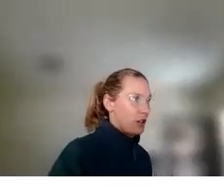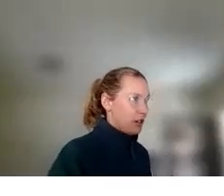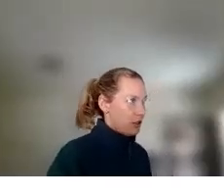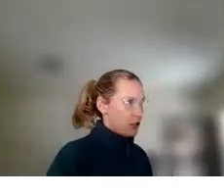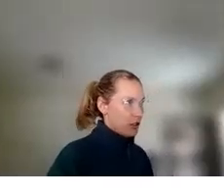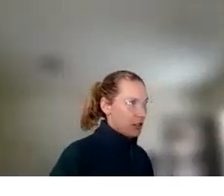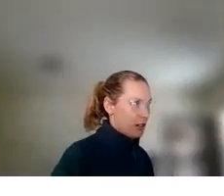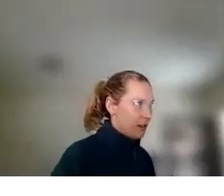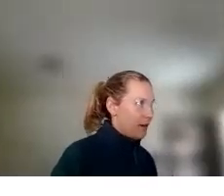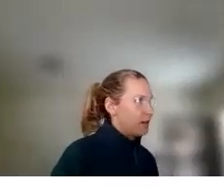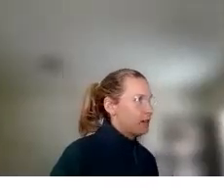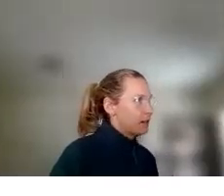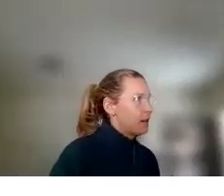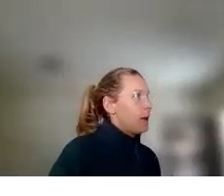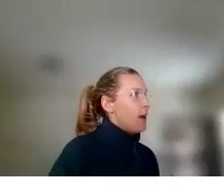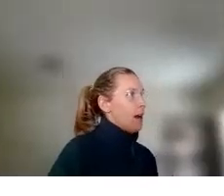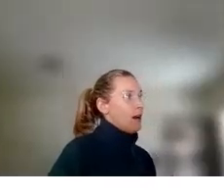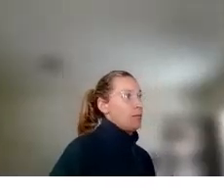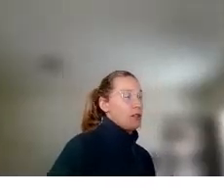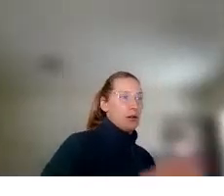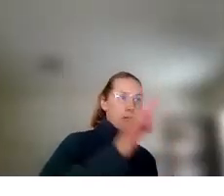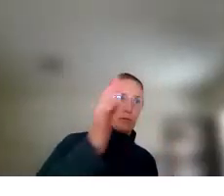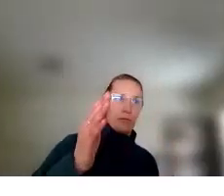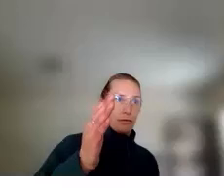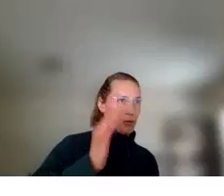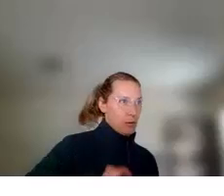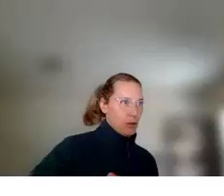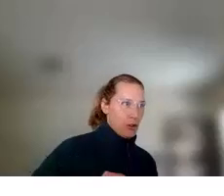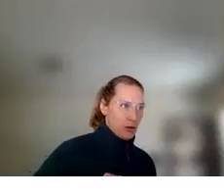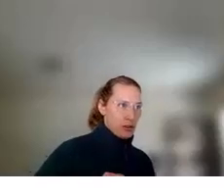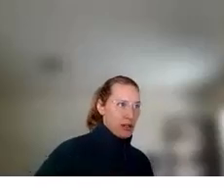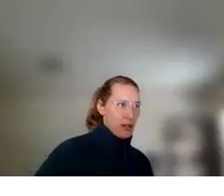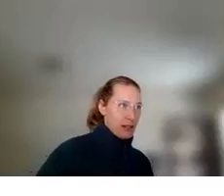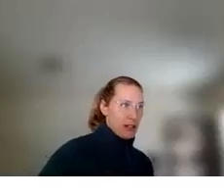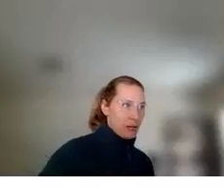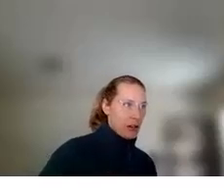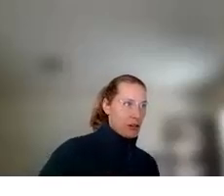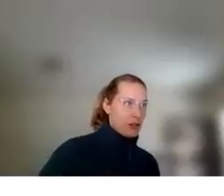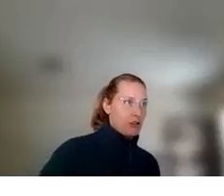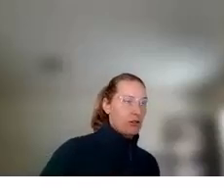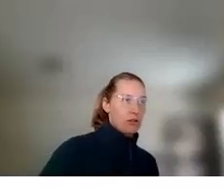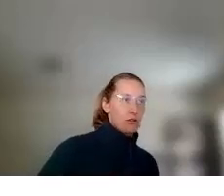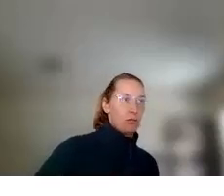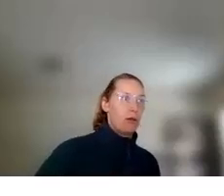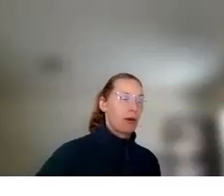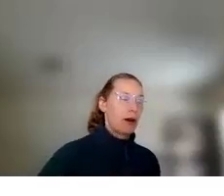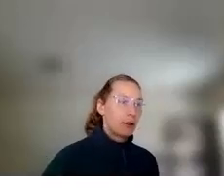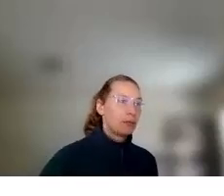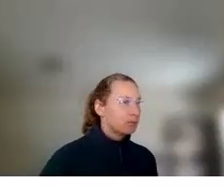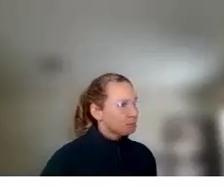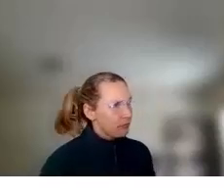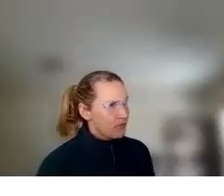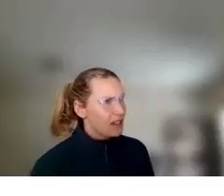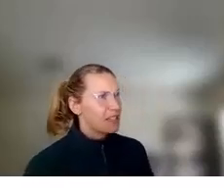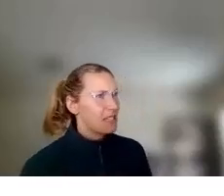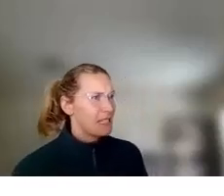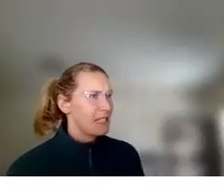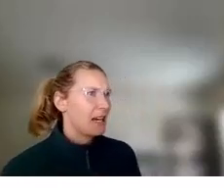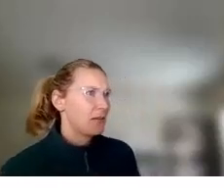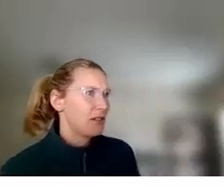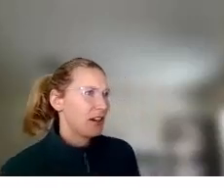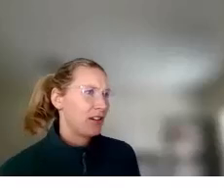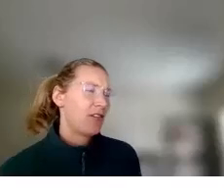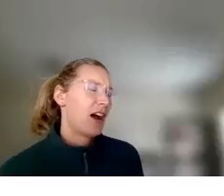Social Security insurance allowance. So you will use, as case managers, you'll use Peak Pro